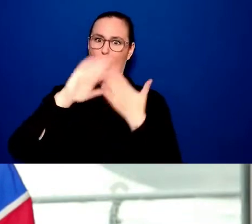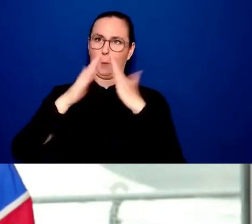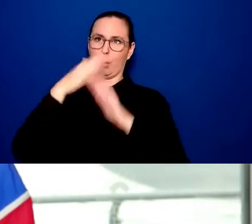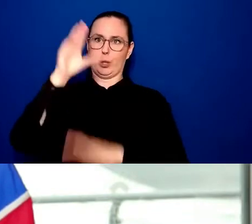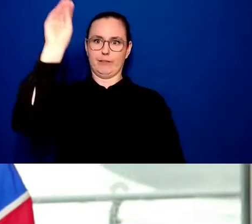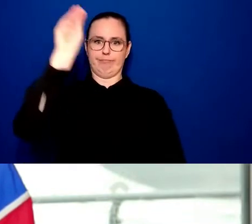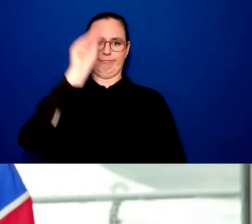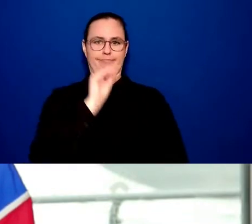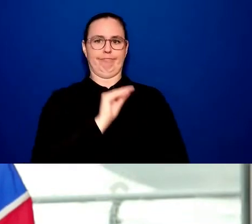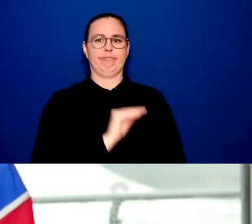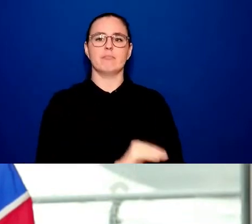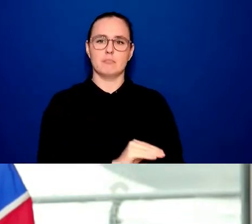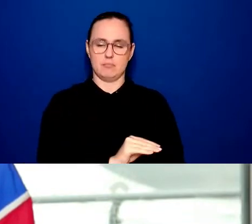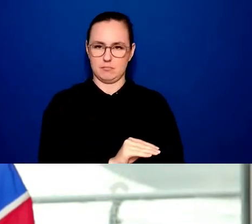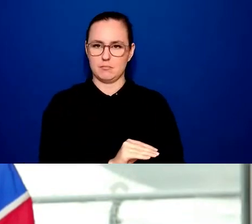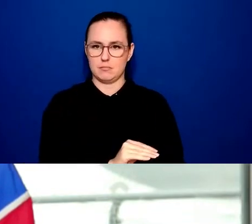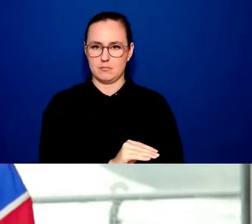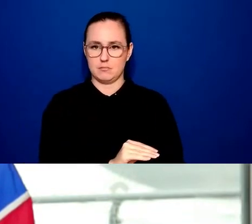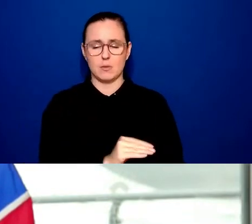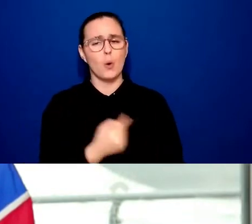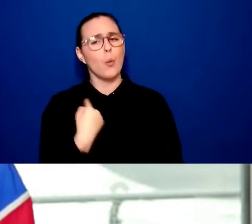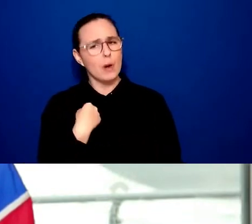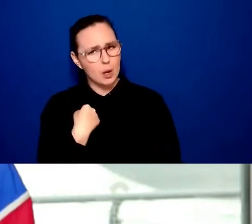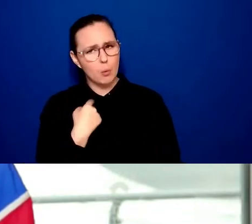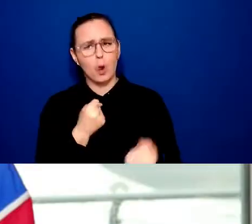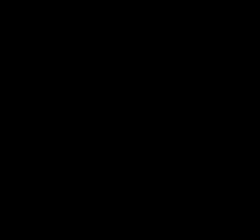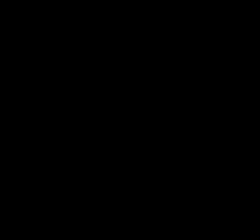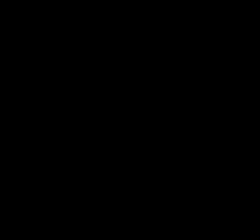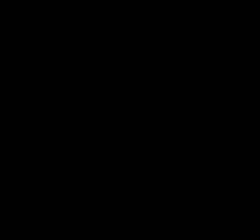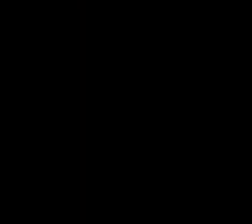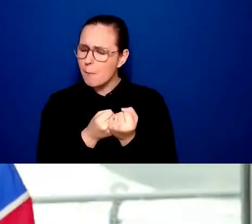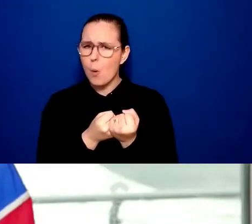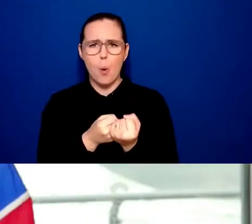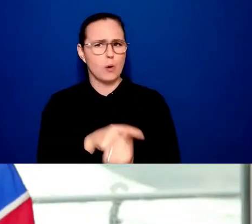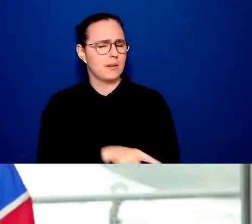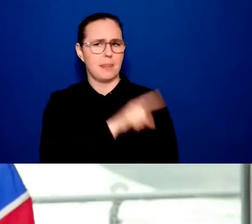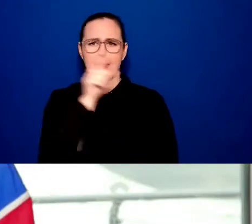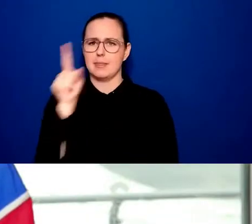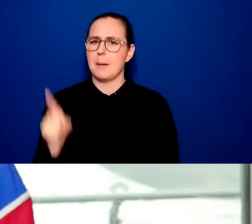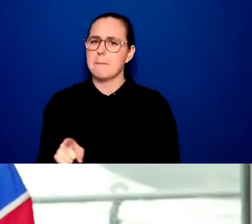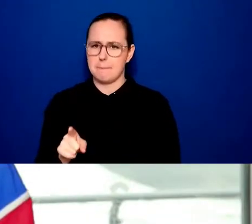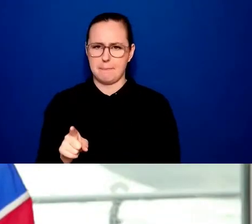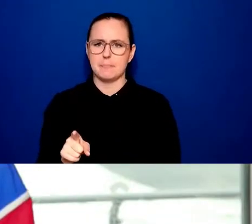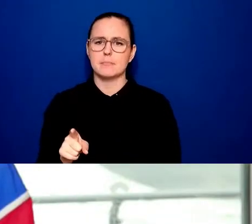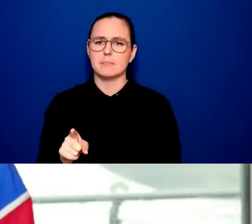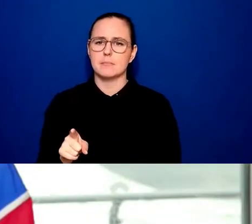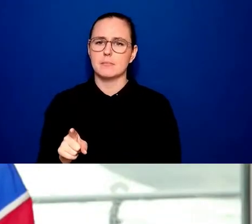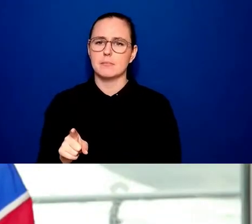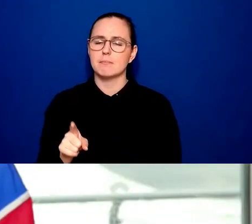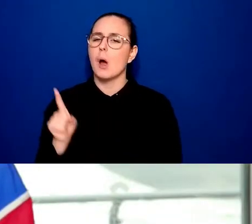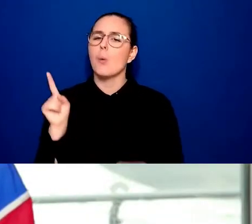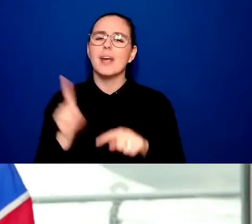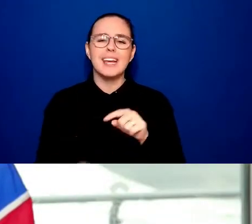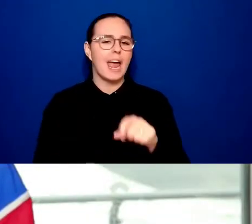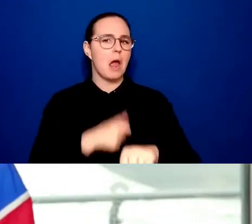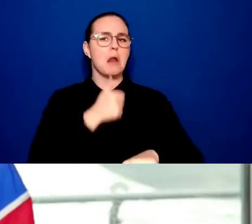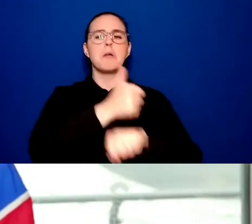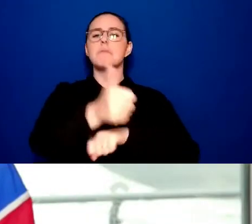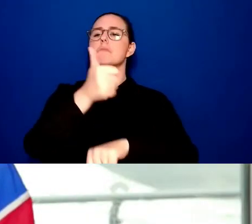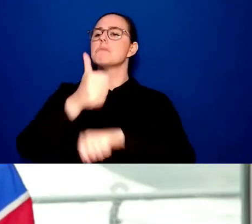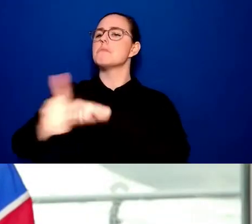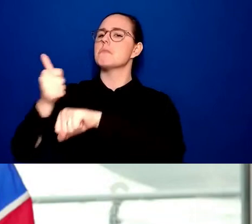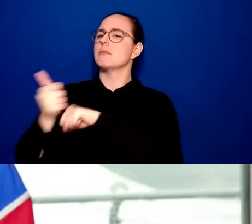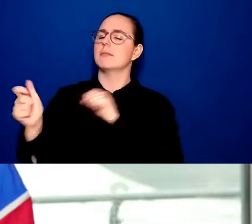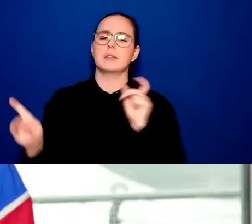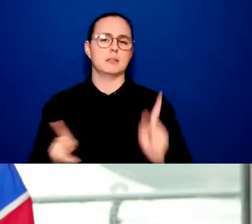And we will support you, yes, but we will not do that in a spirit of blame. But what we have to do, all of us